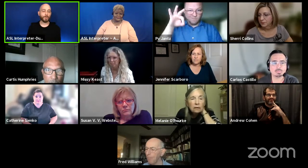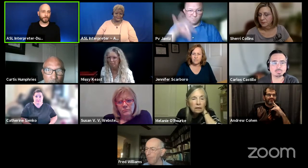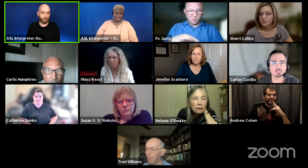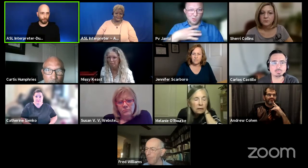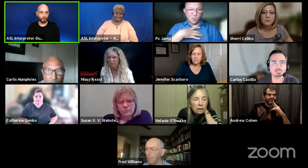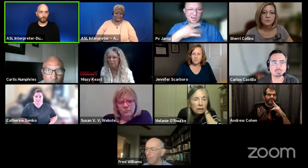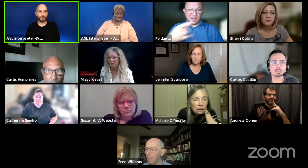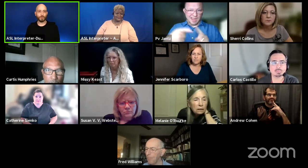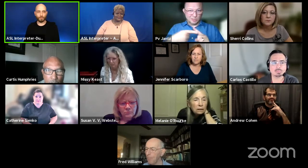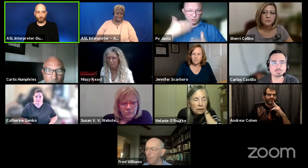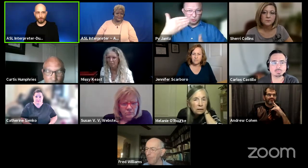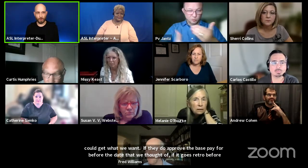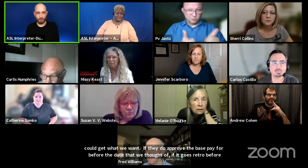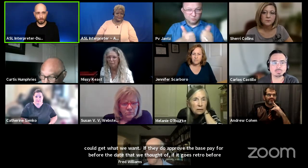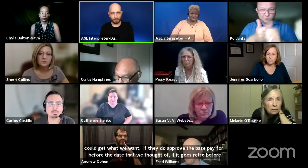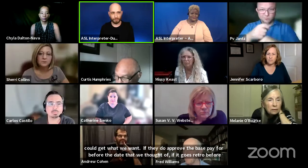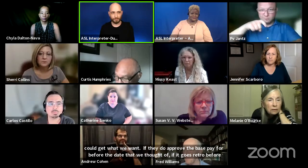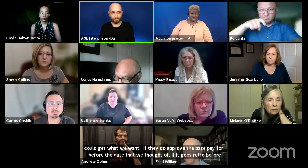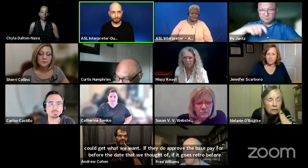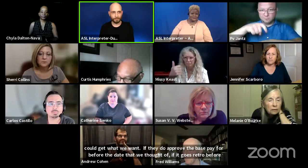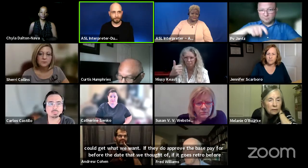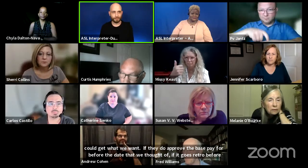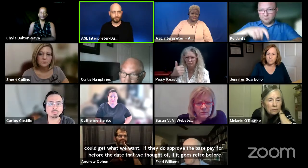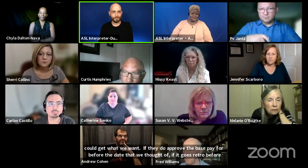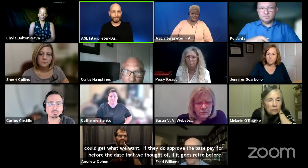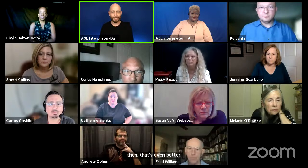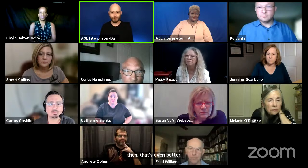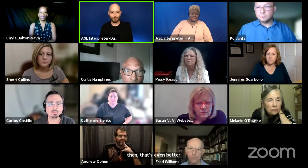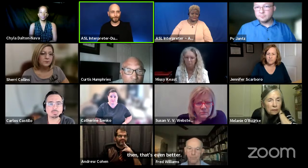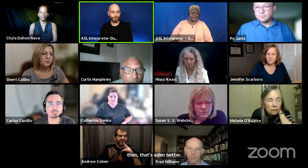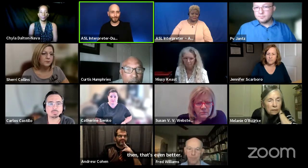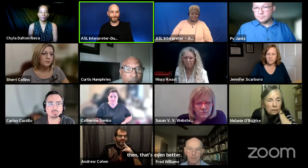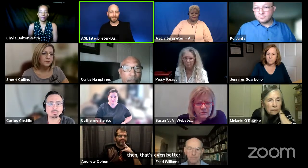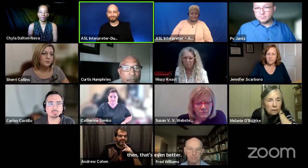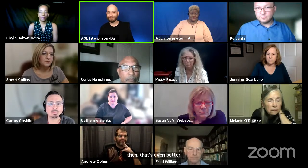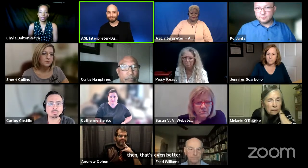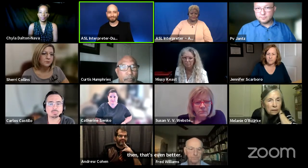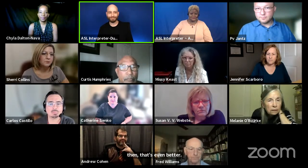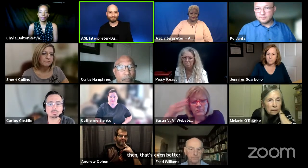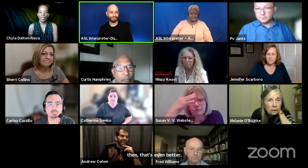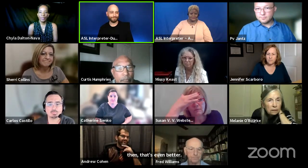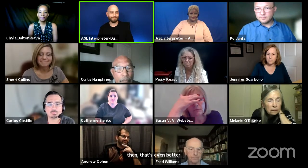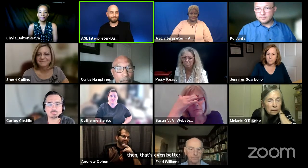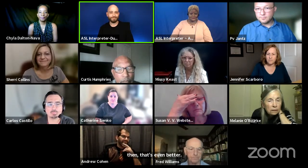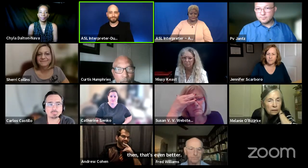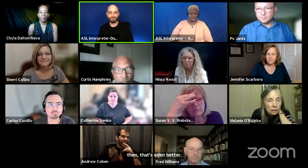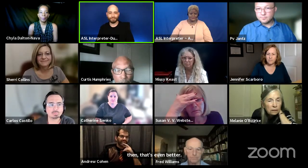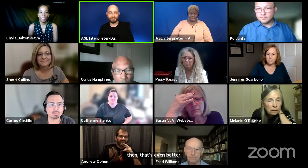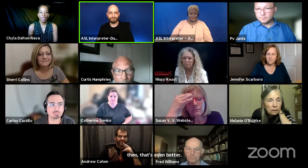All right, now we're going to move forward with the roll call out of respect for your time.